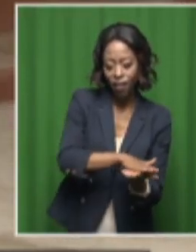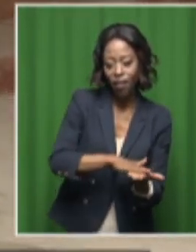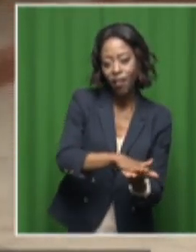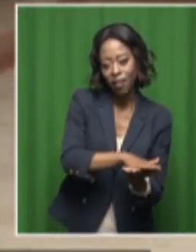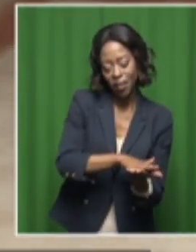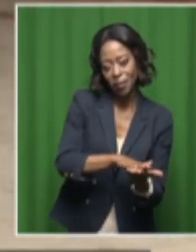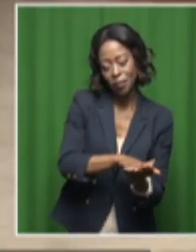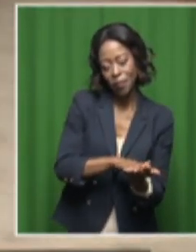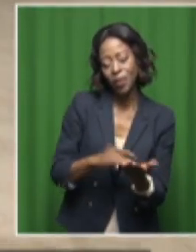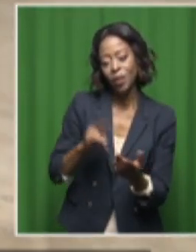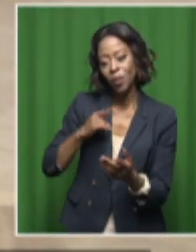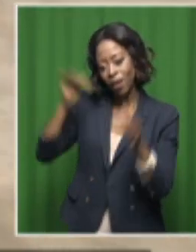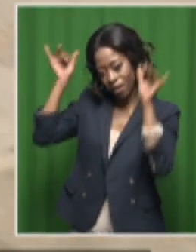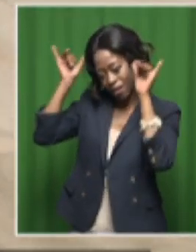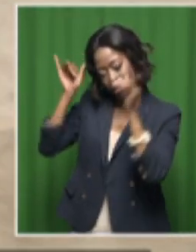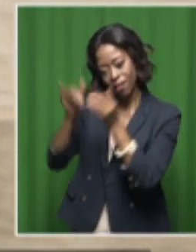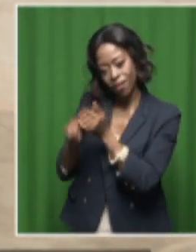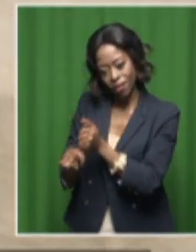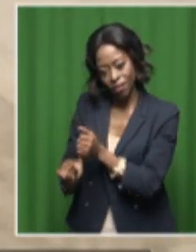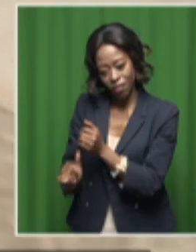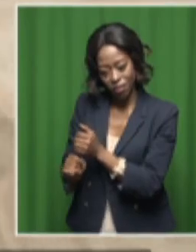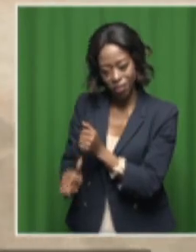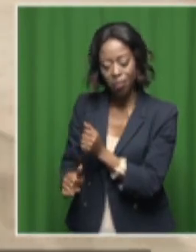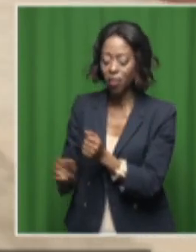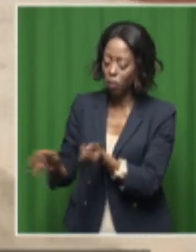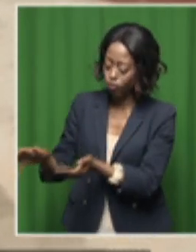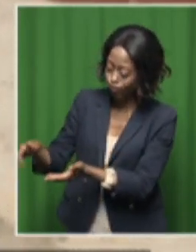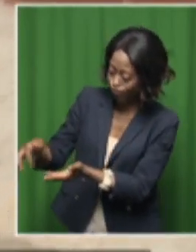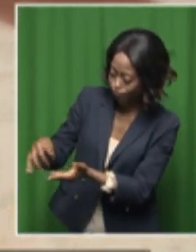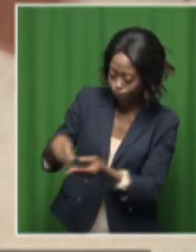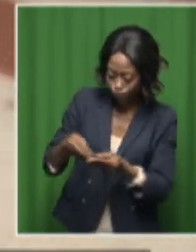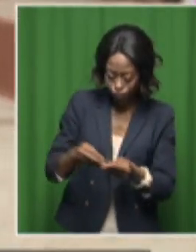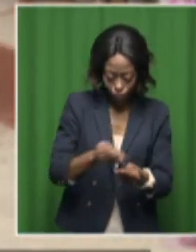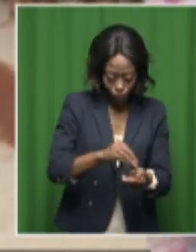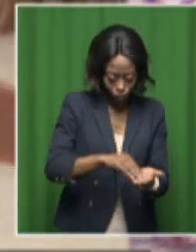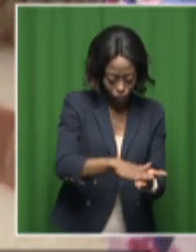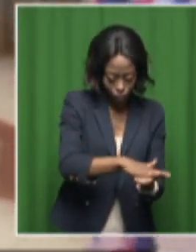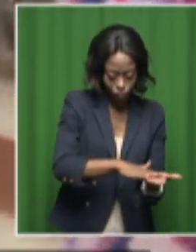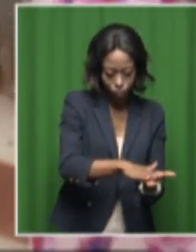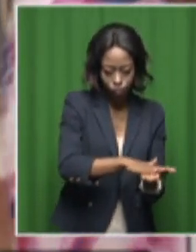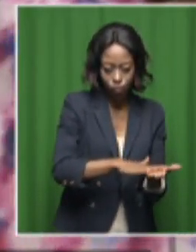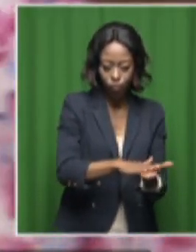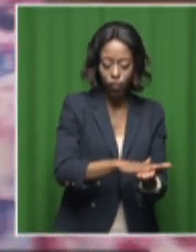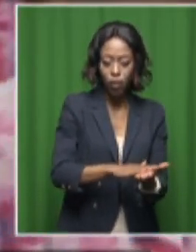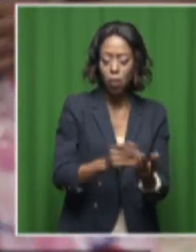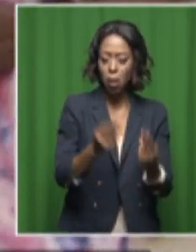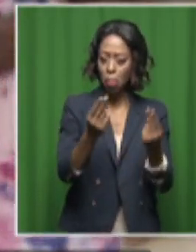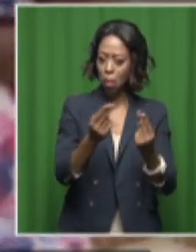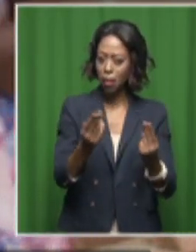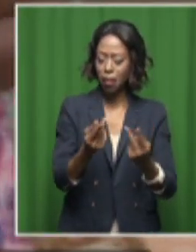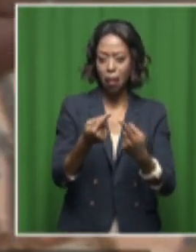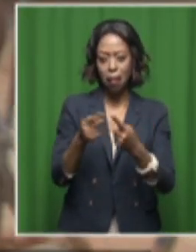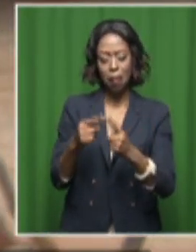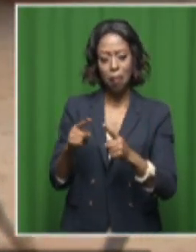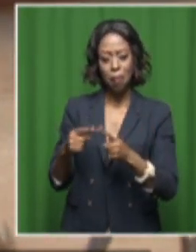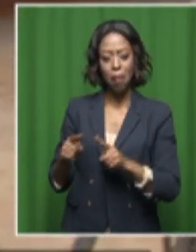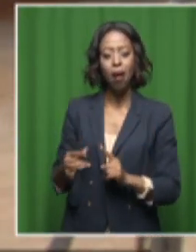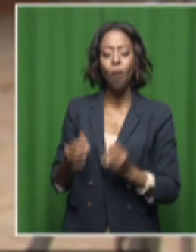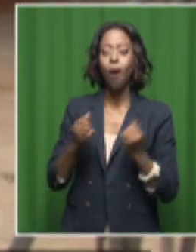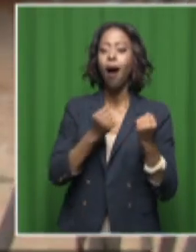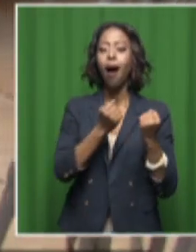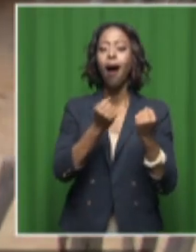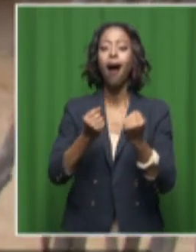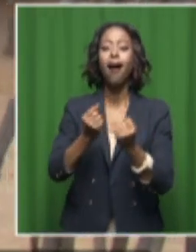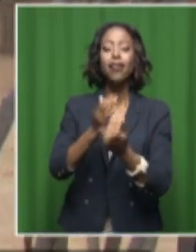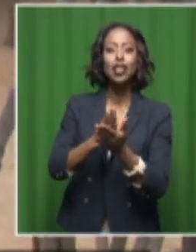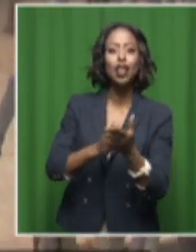They would collect this boloko and batle bakgope. So they would be doing this in different and various patterns. You find as you drive across the province, in